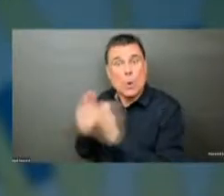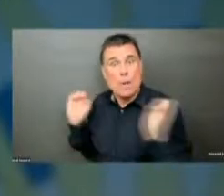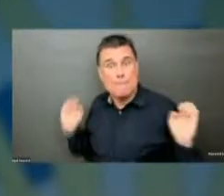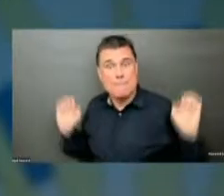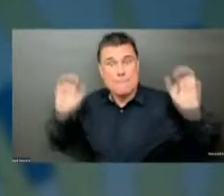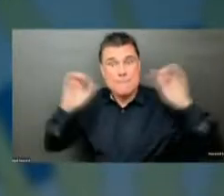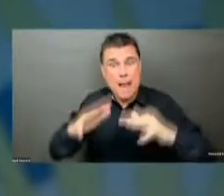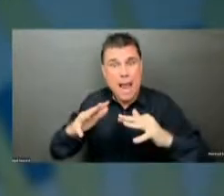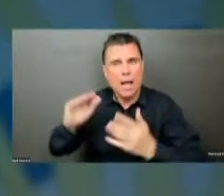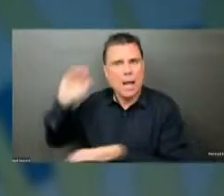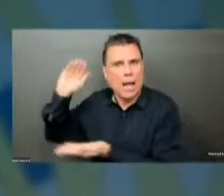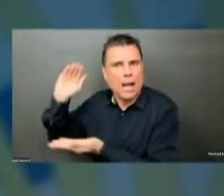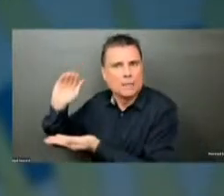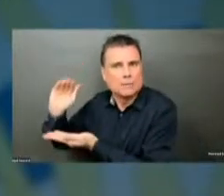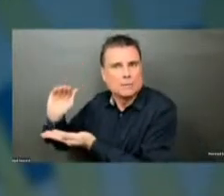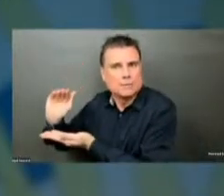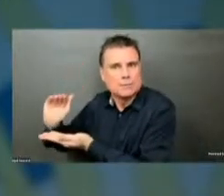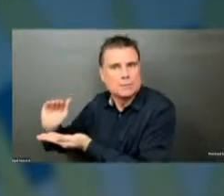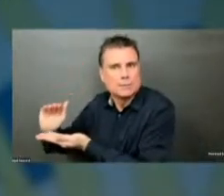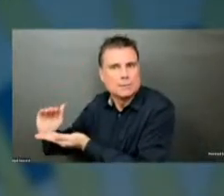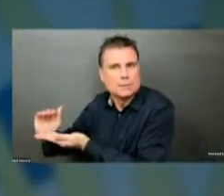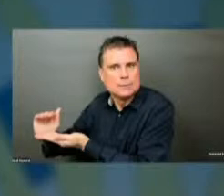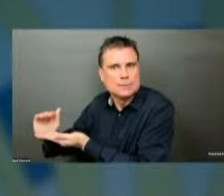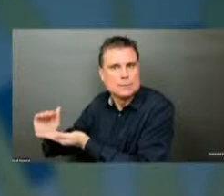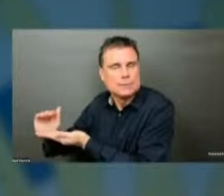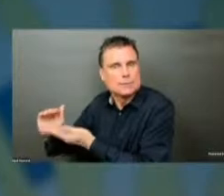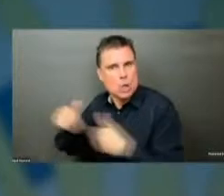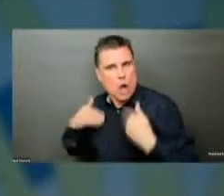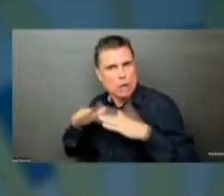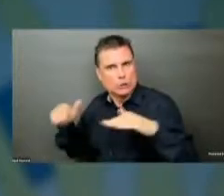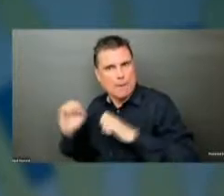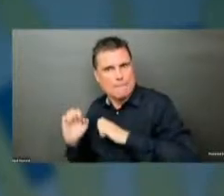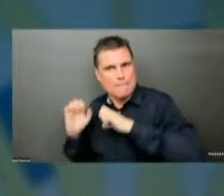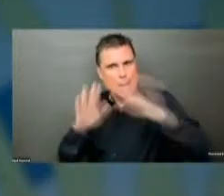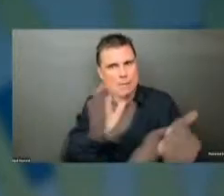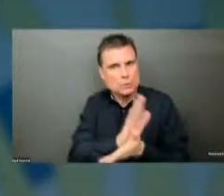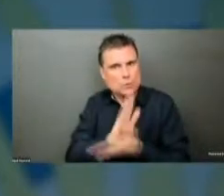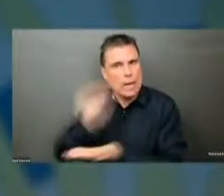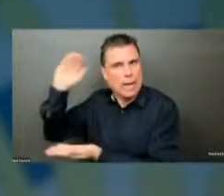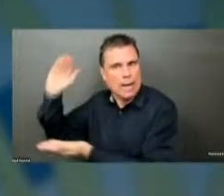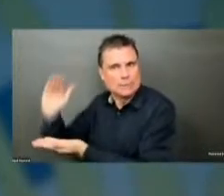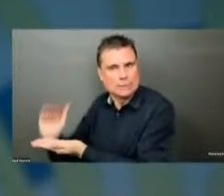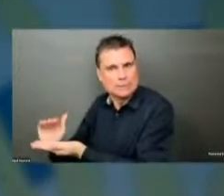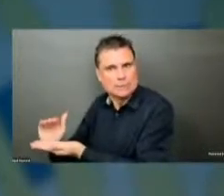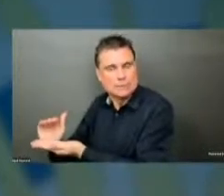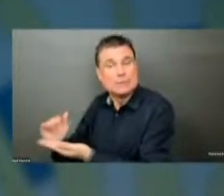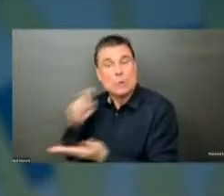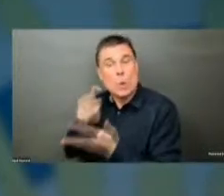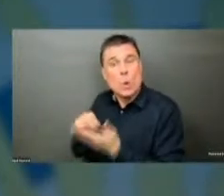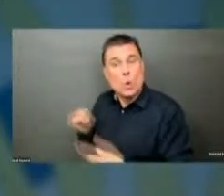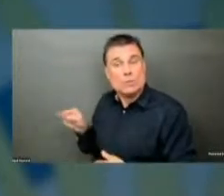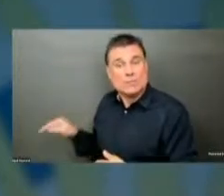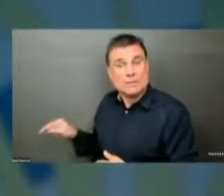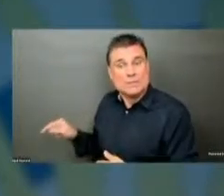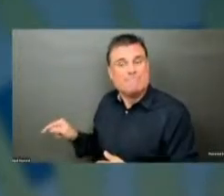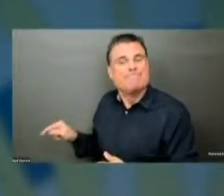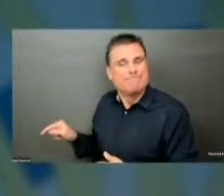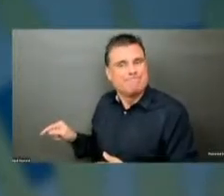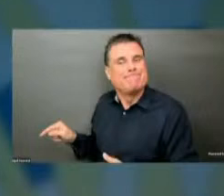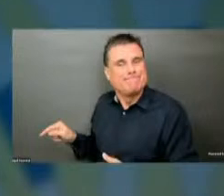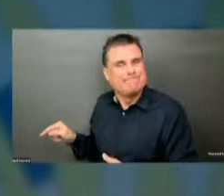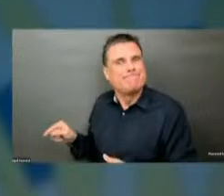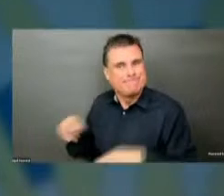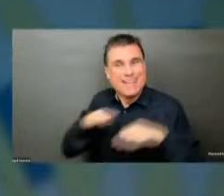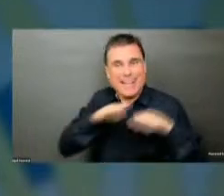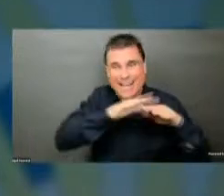And really importantly, we are finally seeing a concerted and continuous decrease in